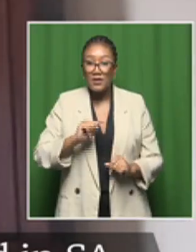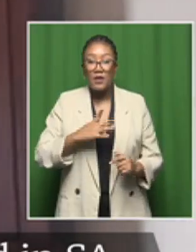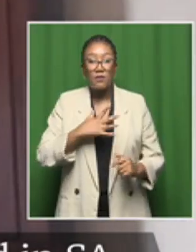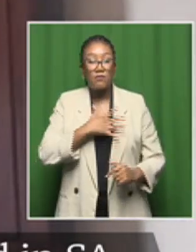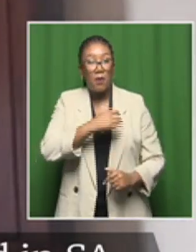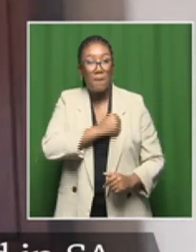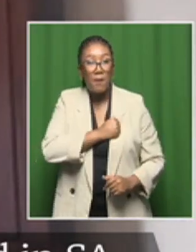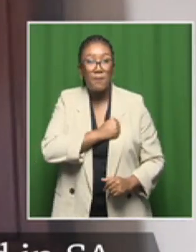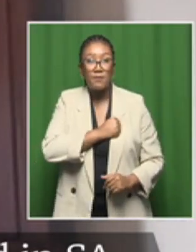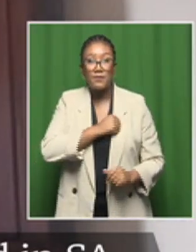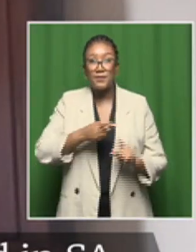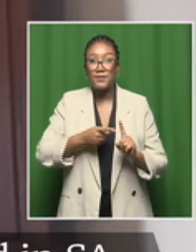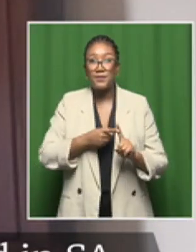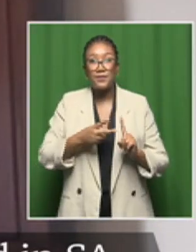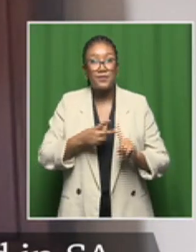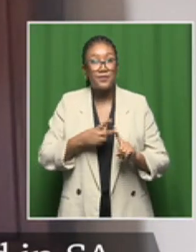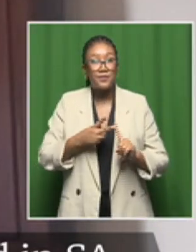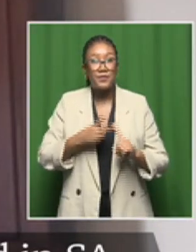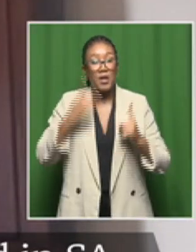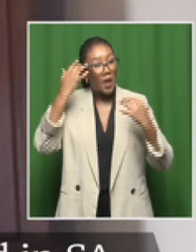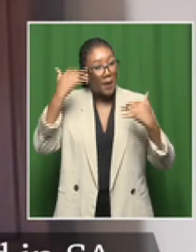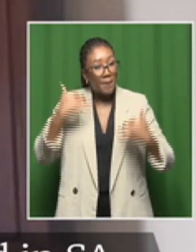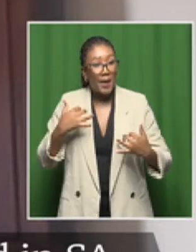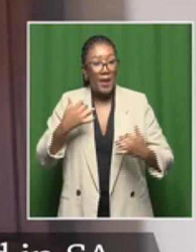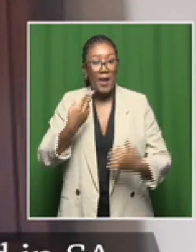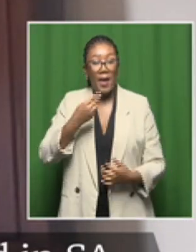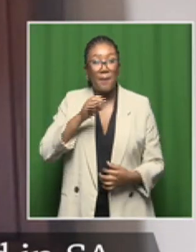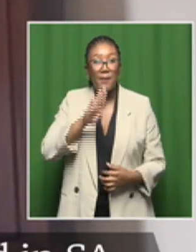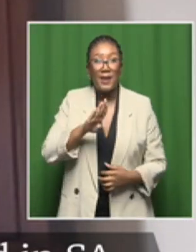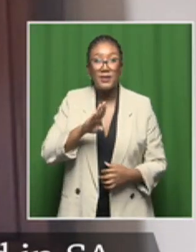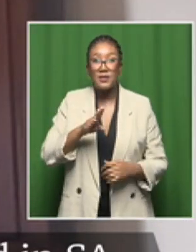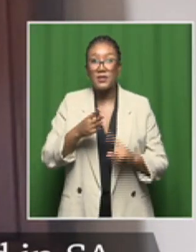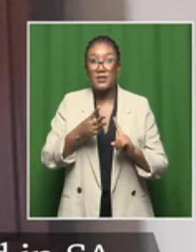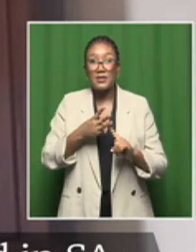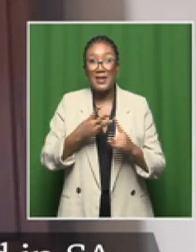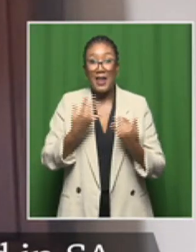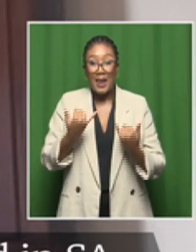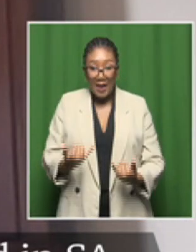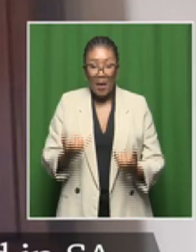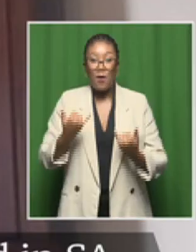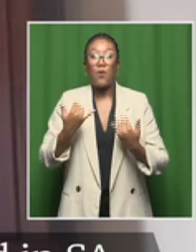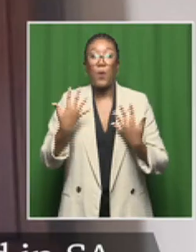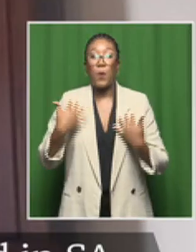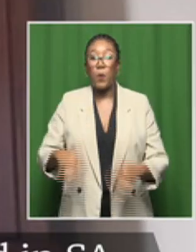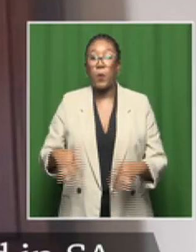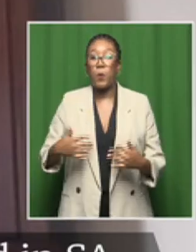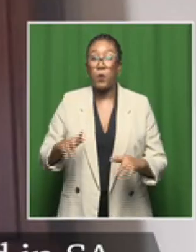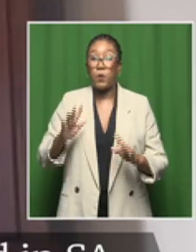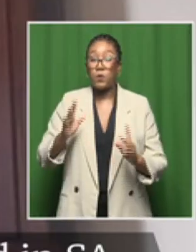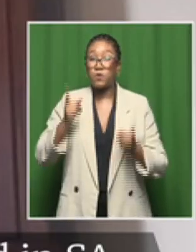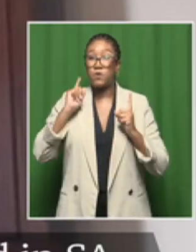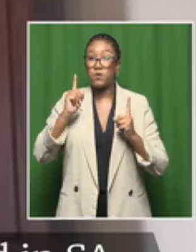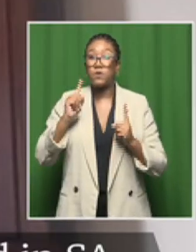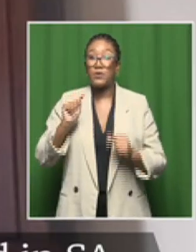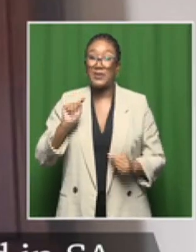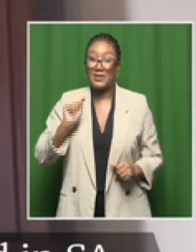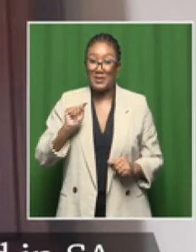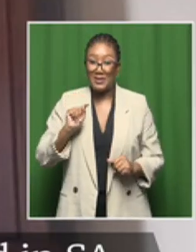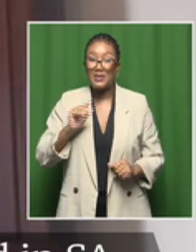disease, hypertension, and now the single biggest non-communicable disease will